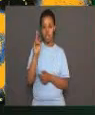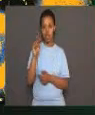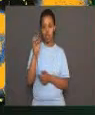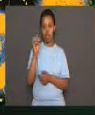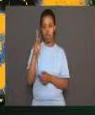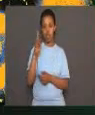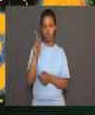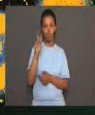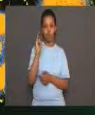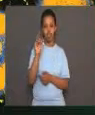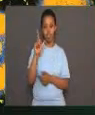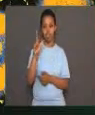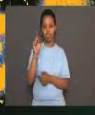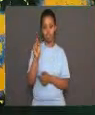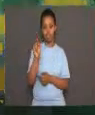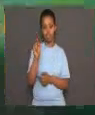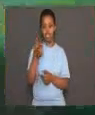that causes chancroid.